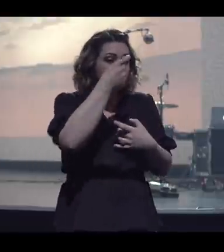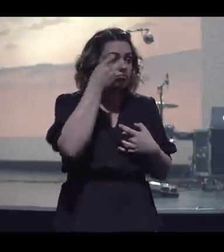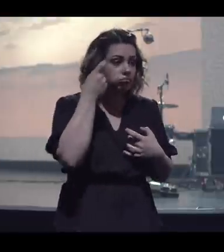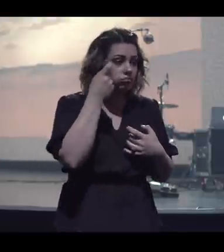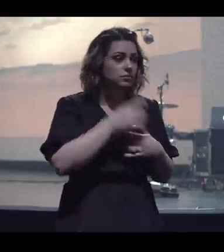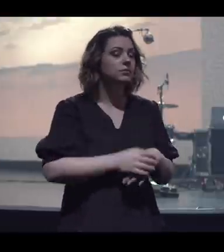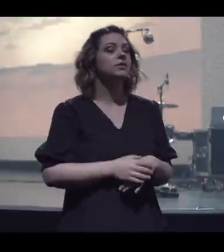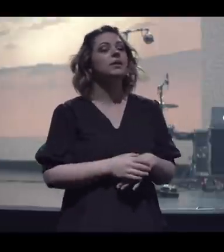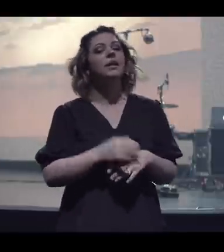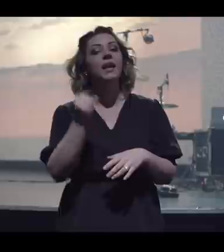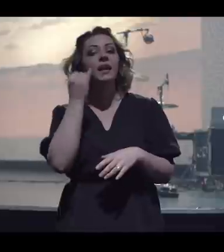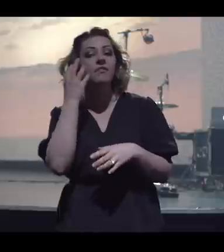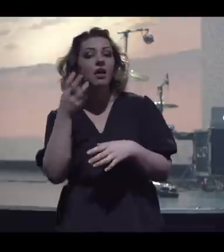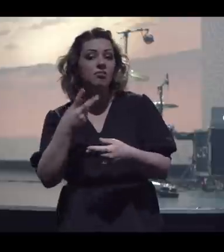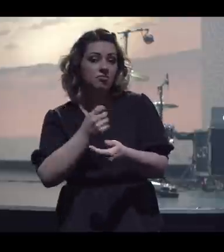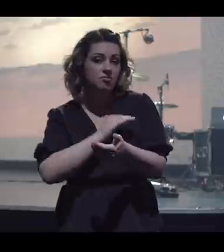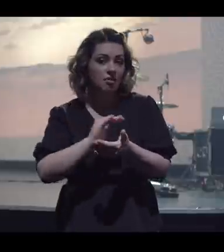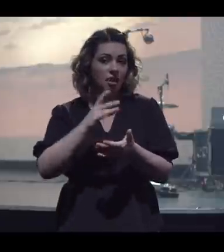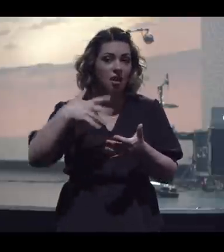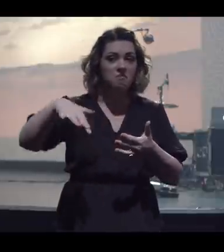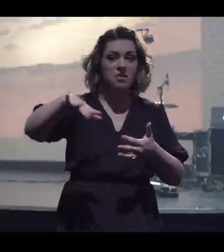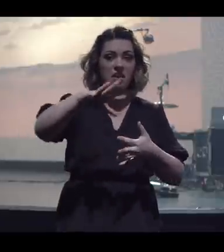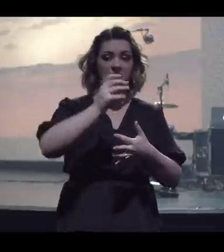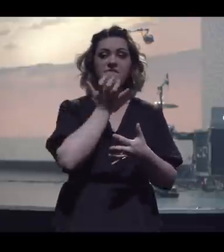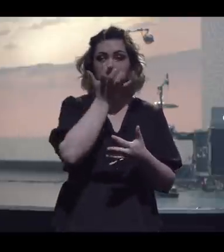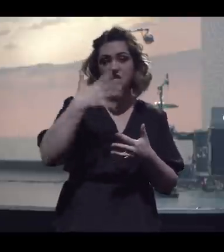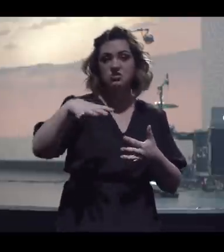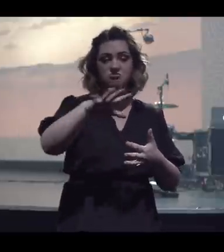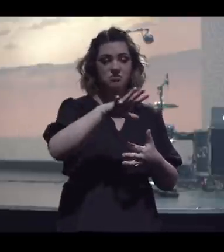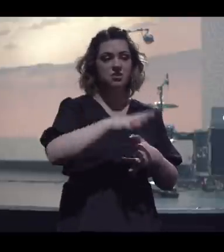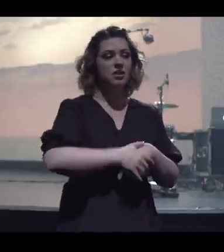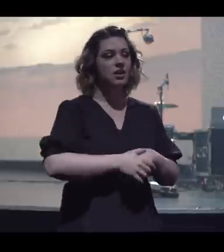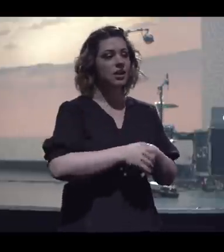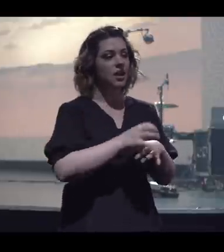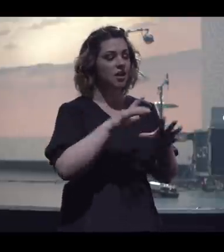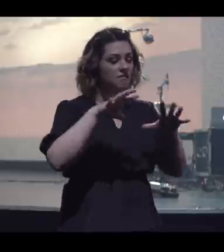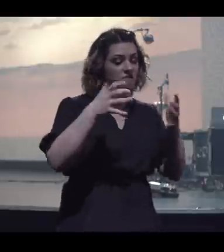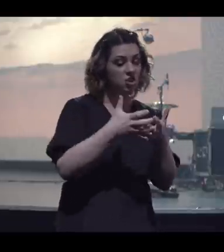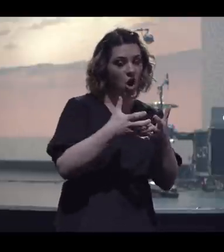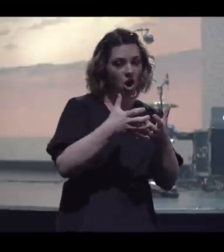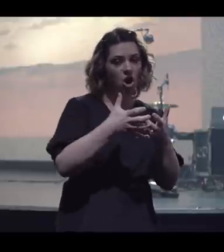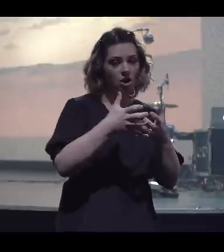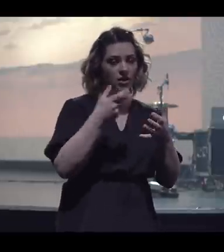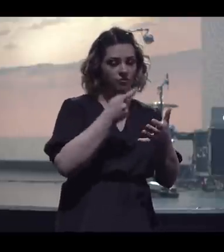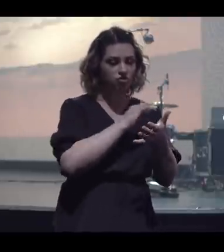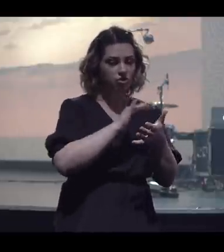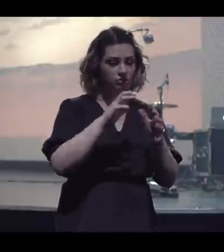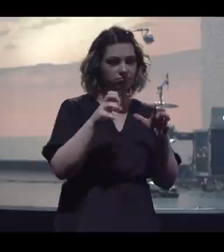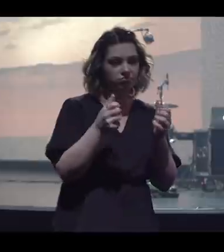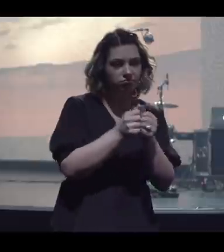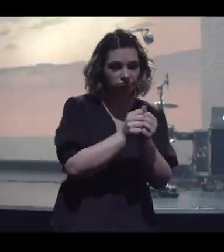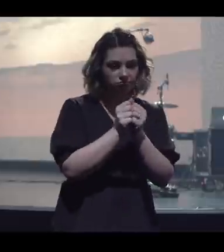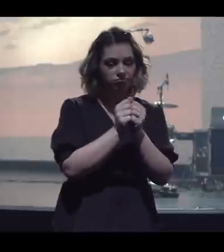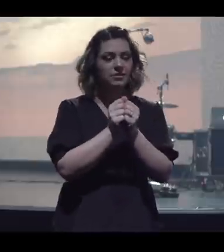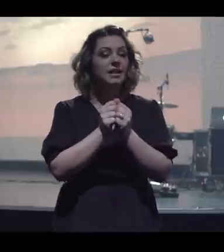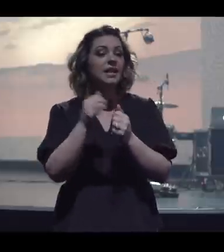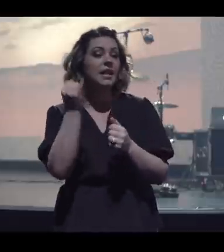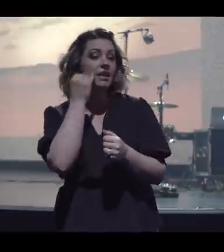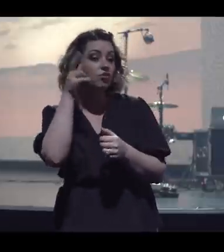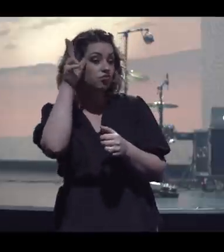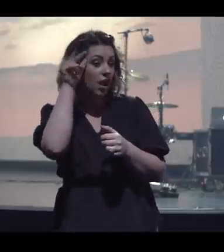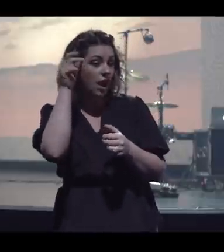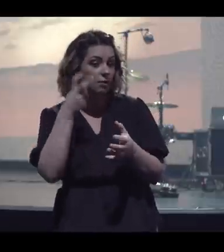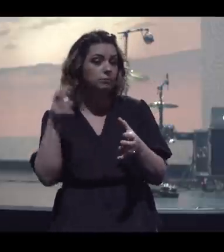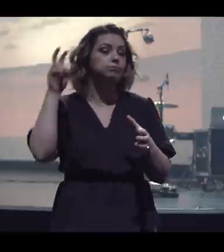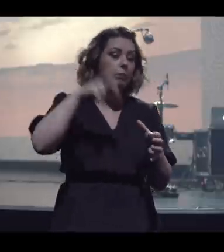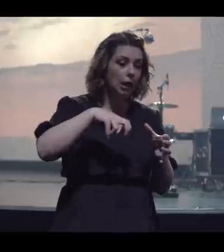in the field, I learned this from the shepherd, a lamb is in the field, you got a flock of sheep there. If a jackrabbit jumps up, like